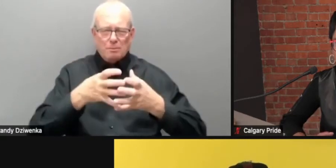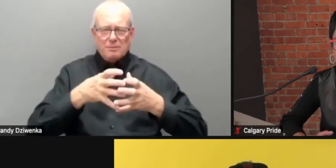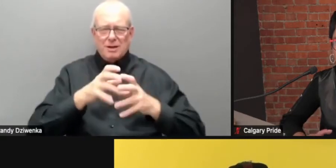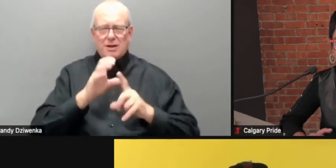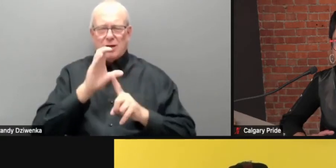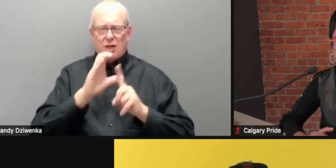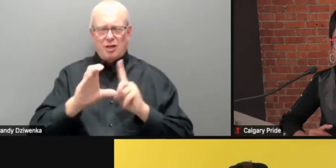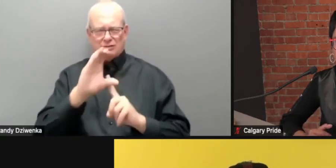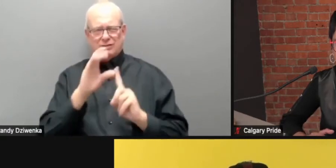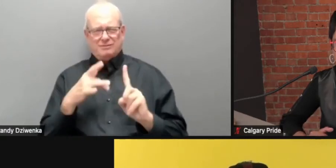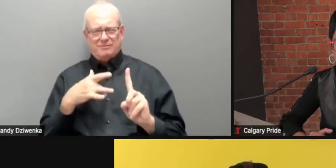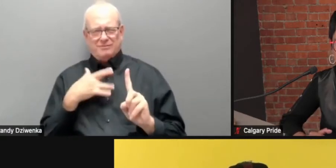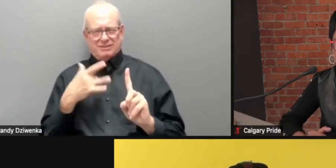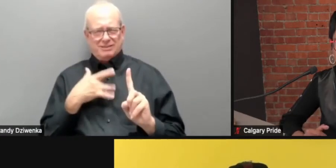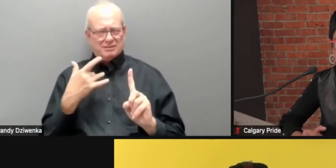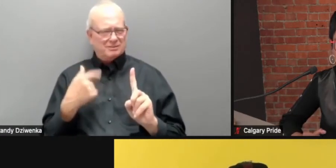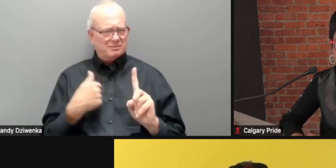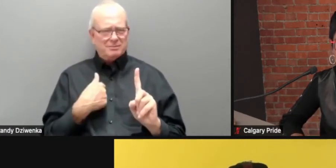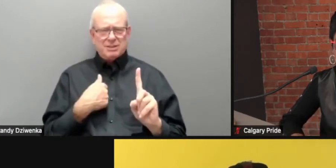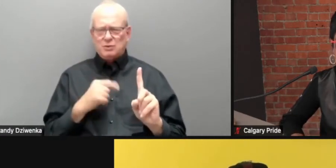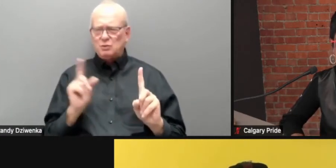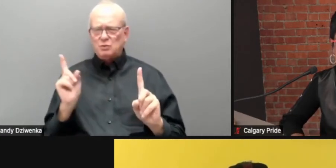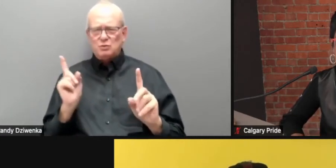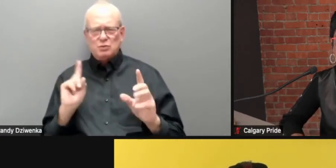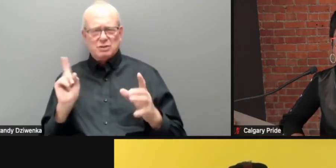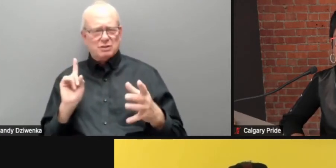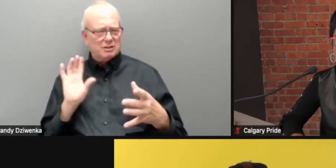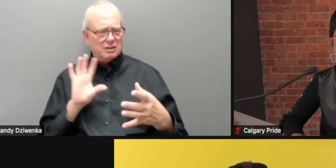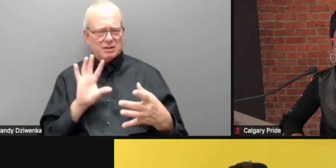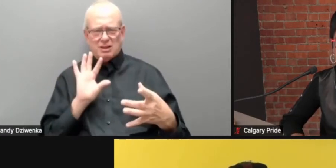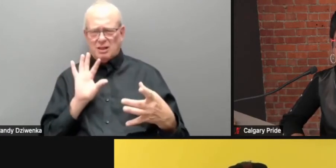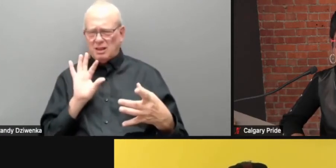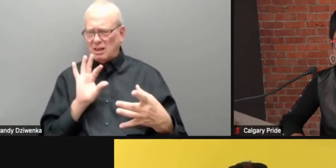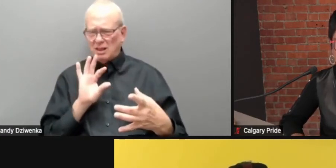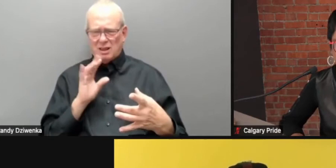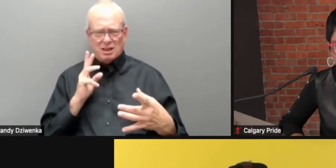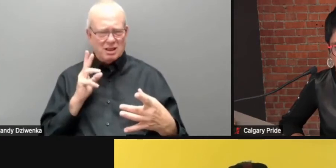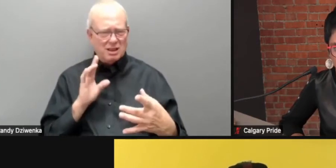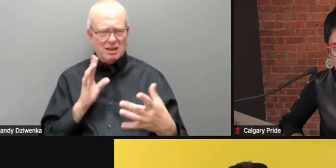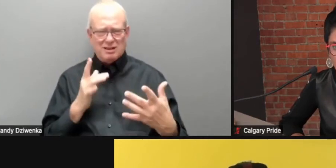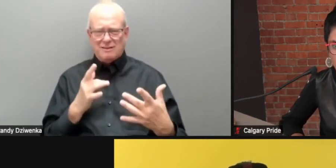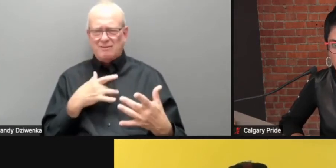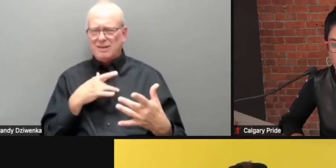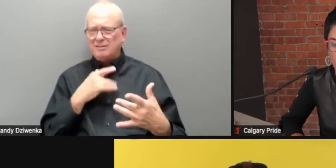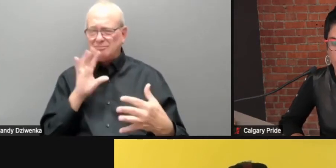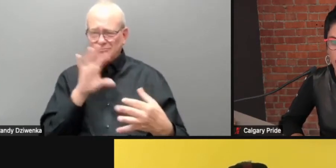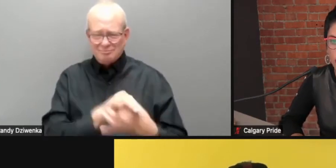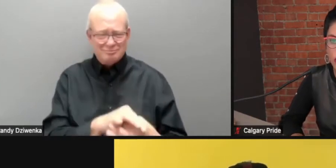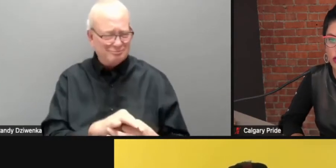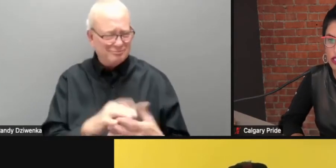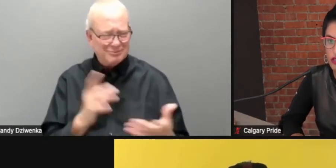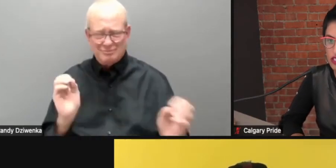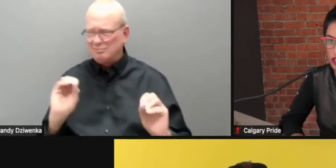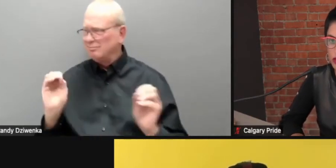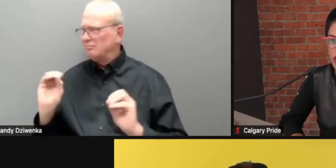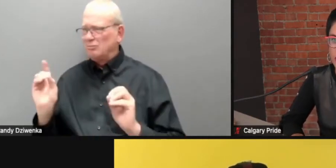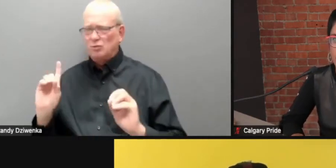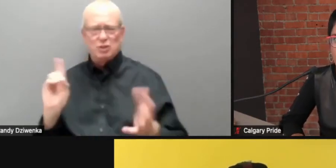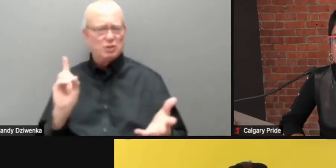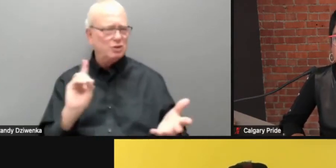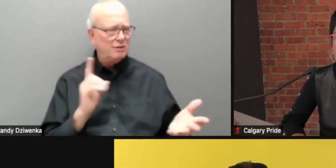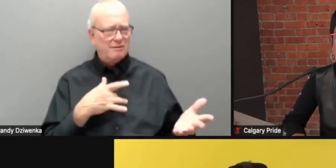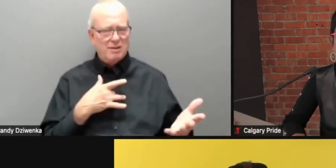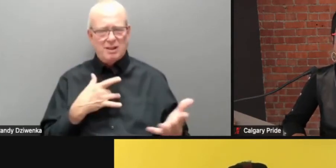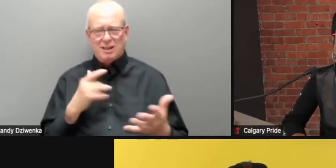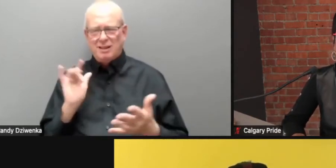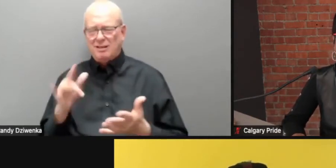of inner disconnect and a feeling that you may not have a space within your community. In your lived experience,